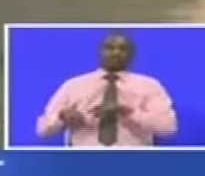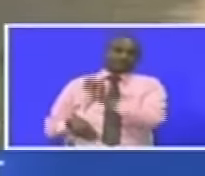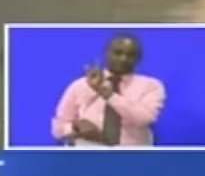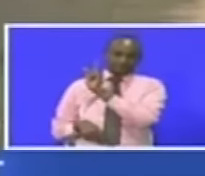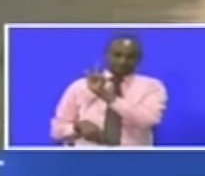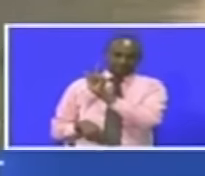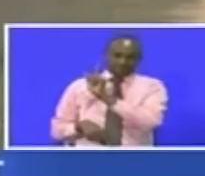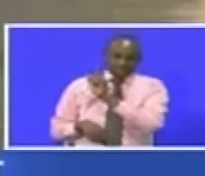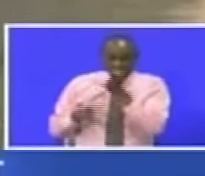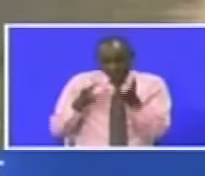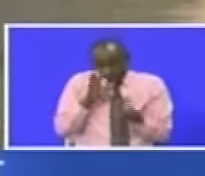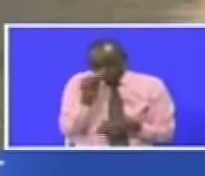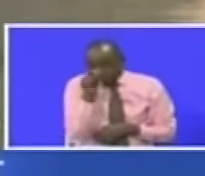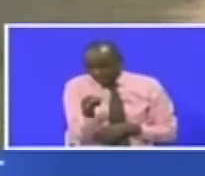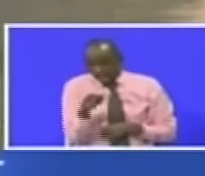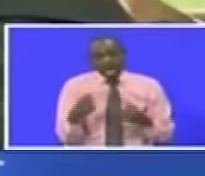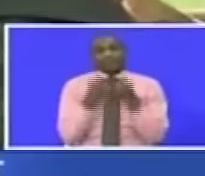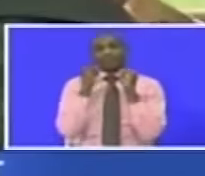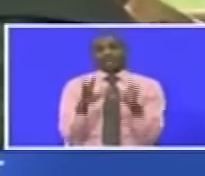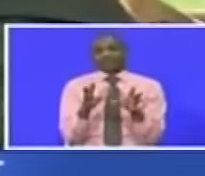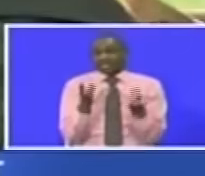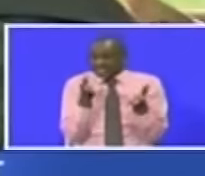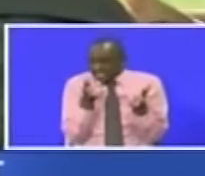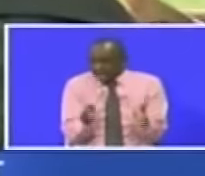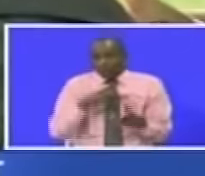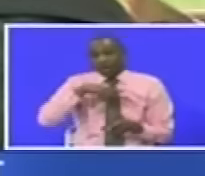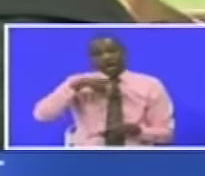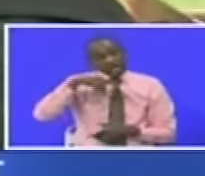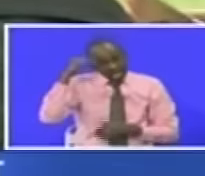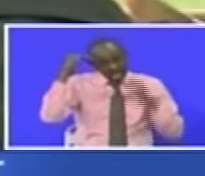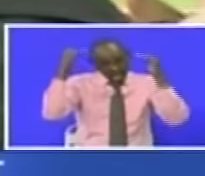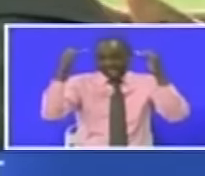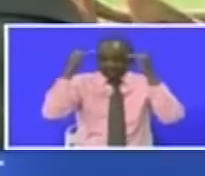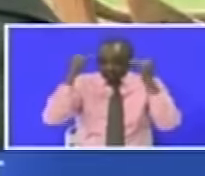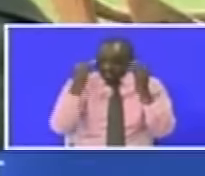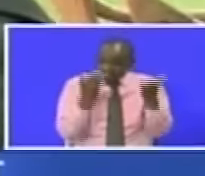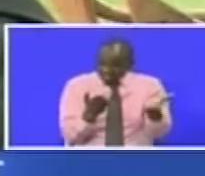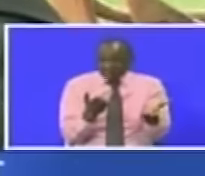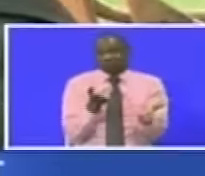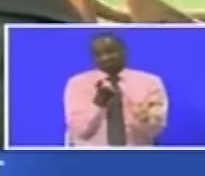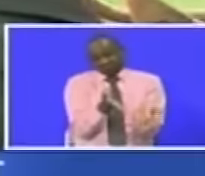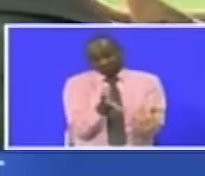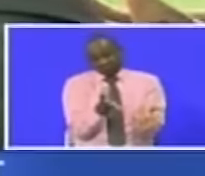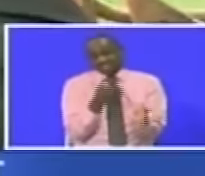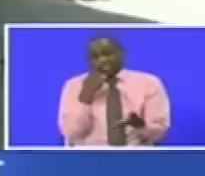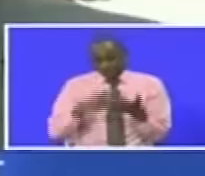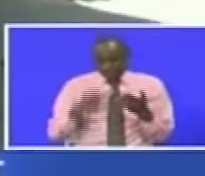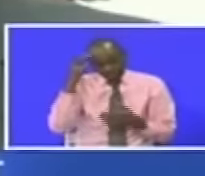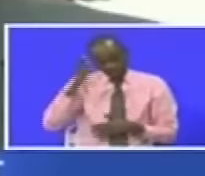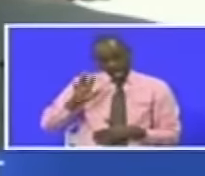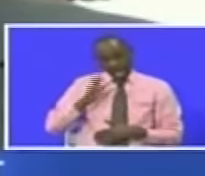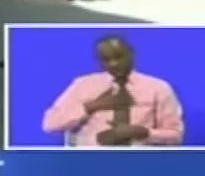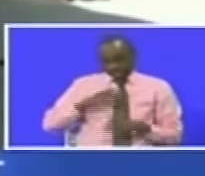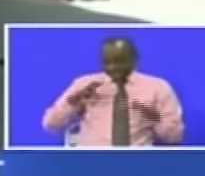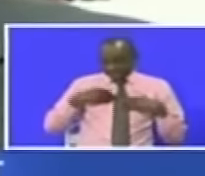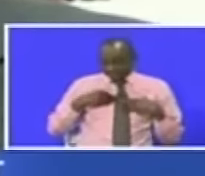However, even that did not happen. So we actually went to the High Court, and again the High Court upheld our view. Then